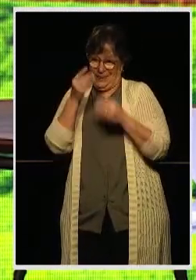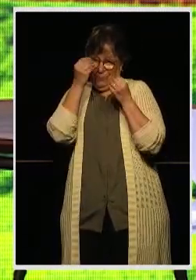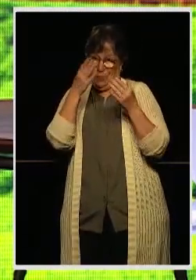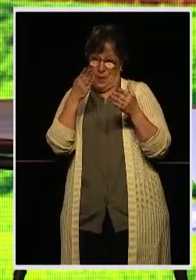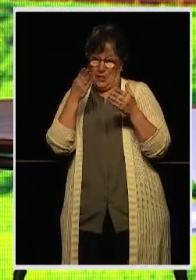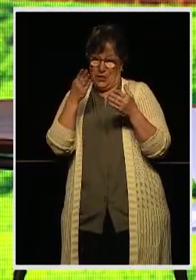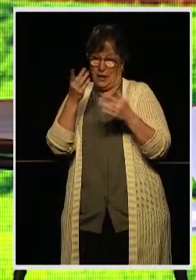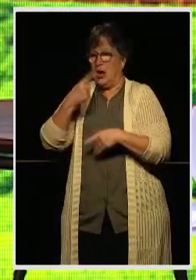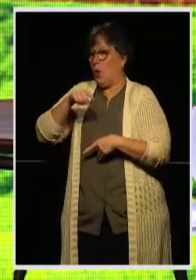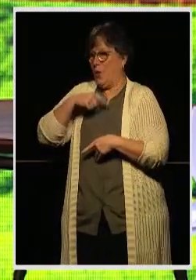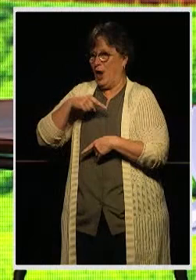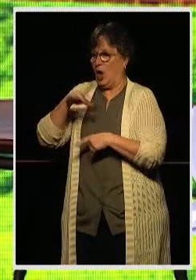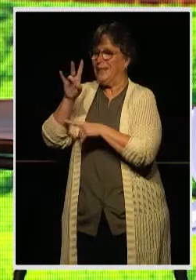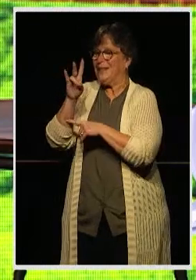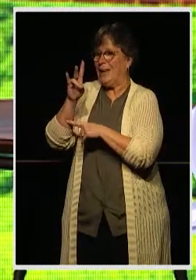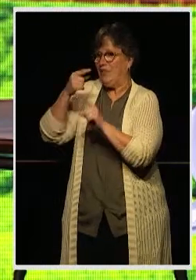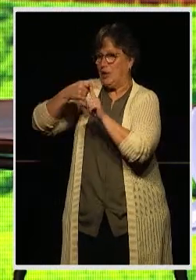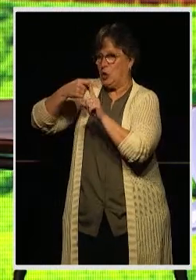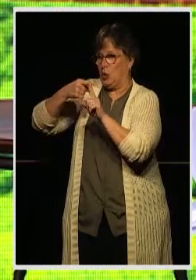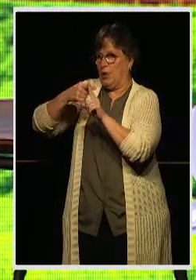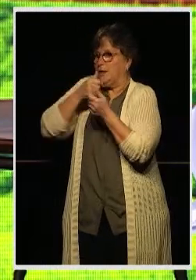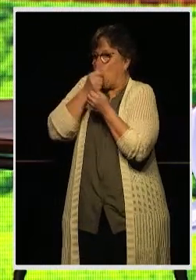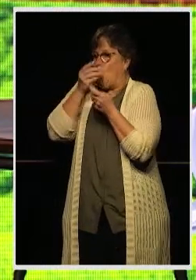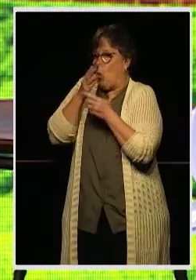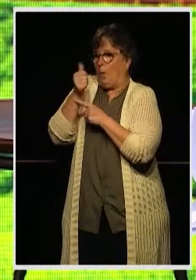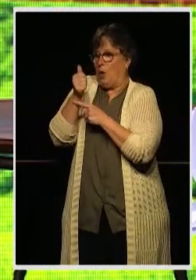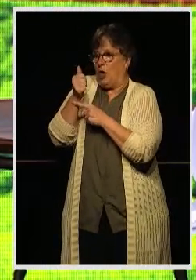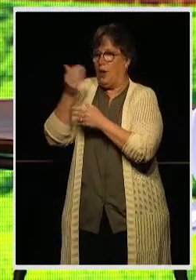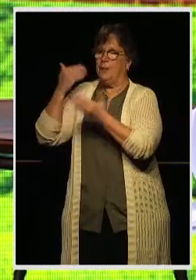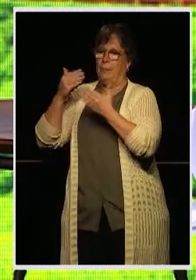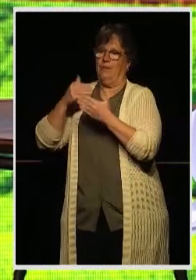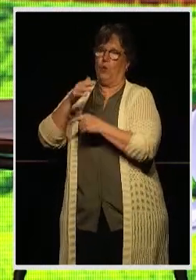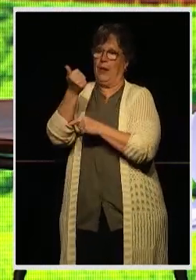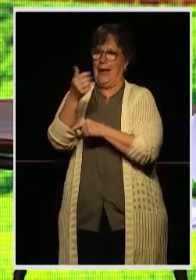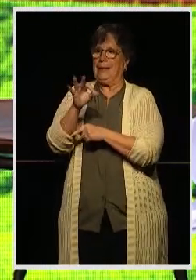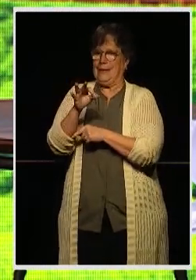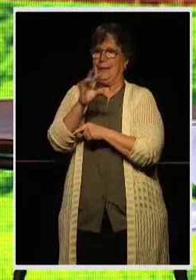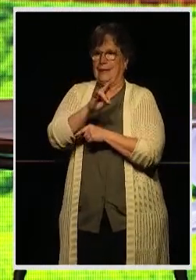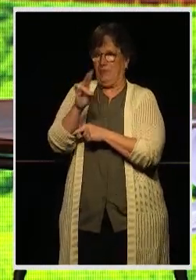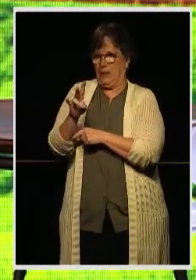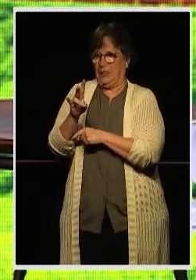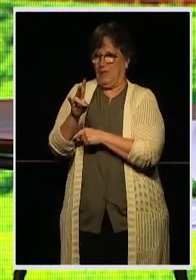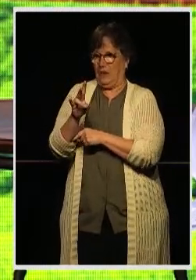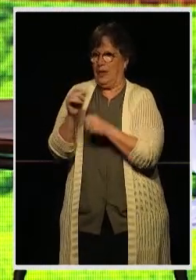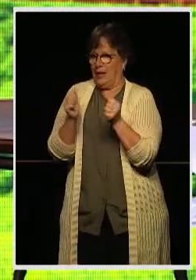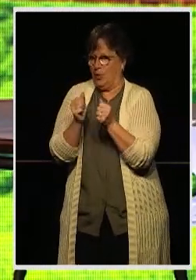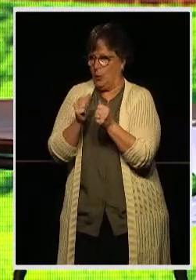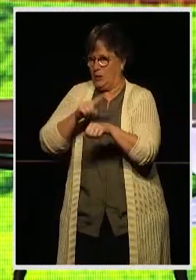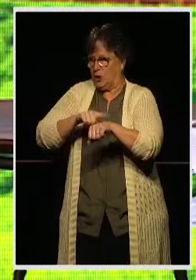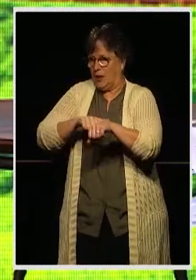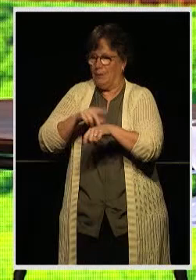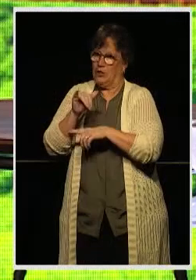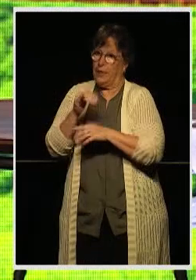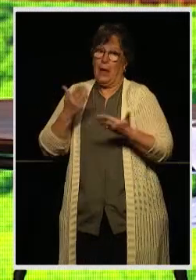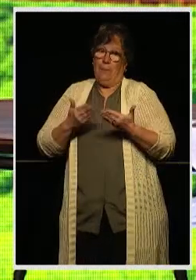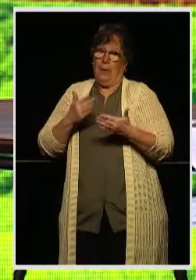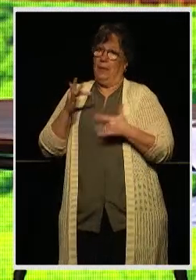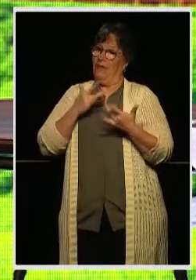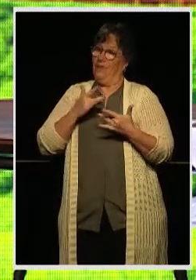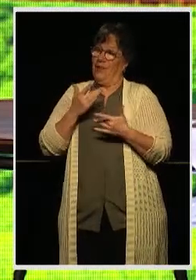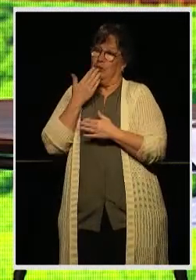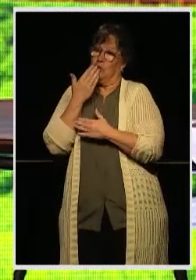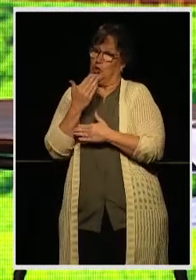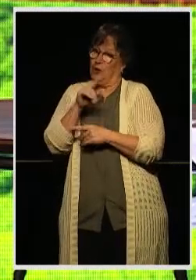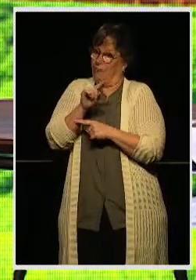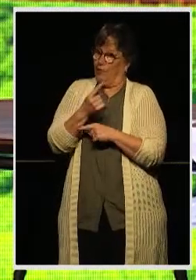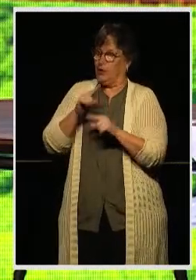warmer Fahrenheit than we were in 1977 in the winter. So, you know, that might feel good at first, but